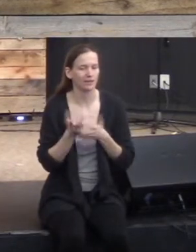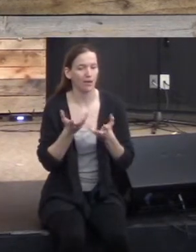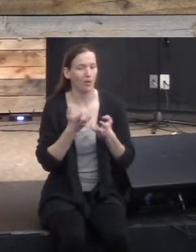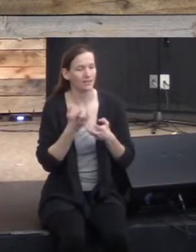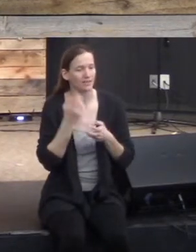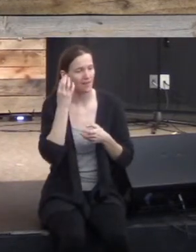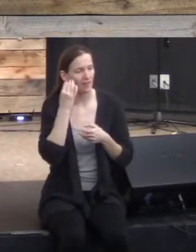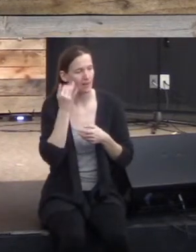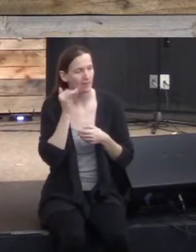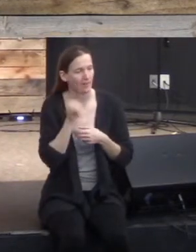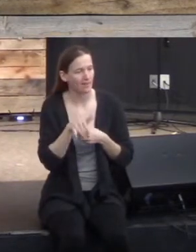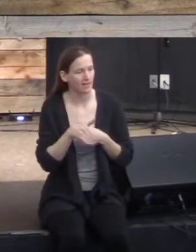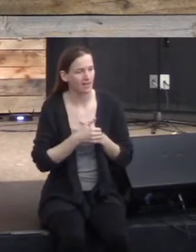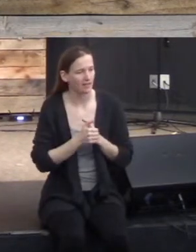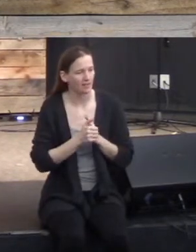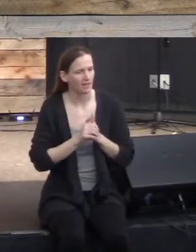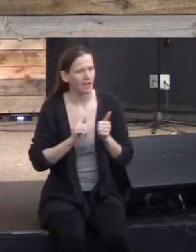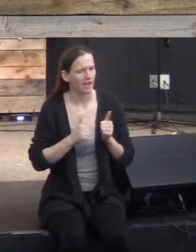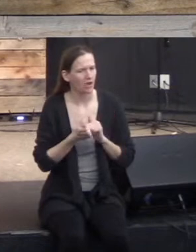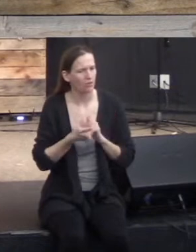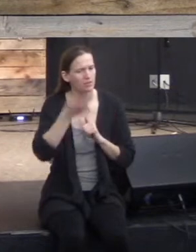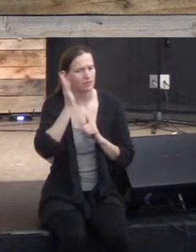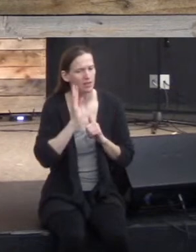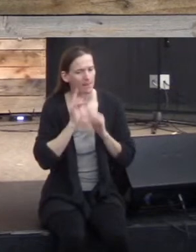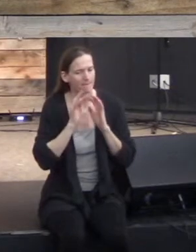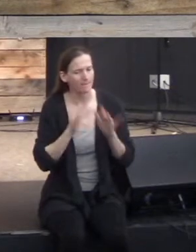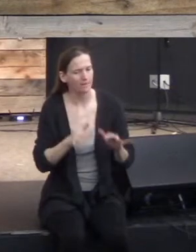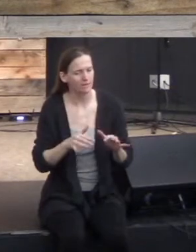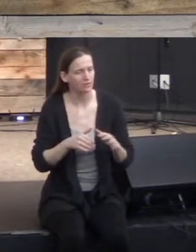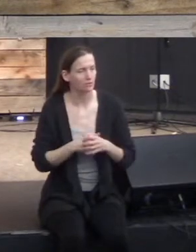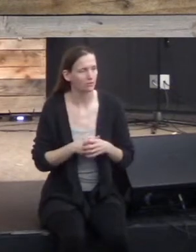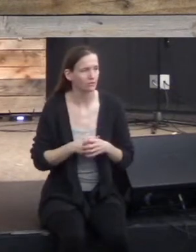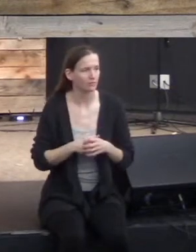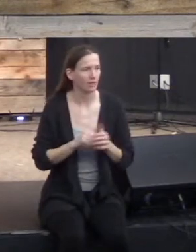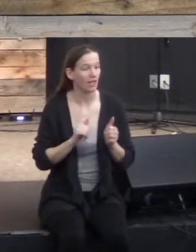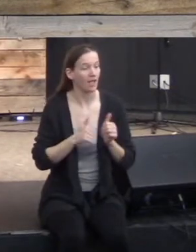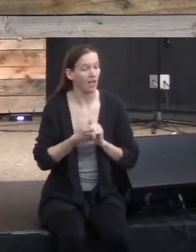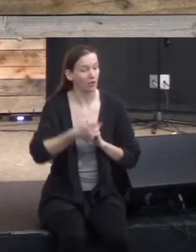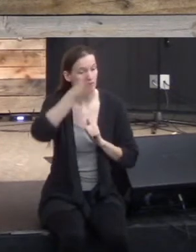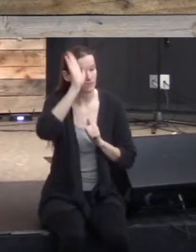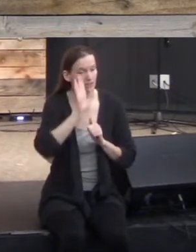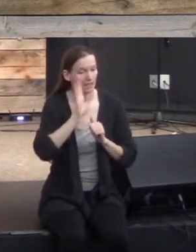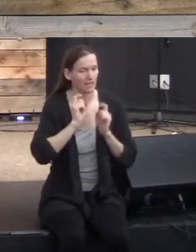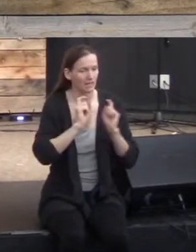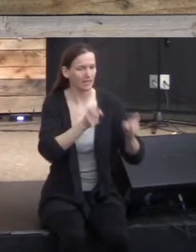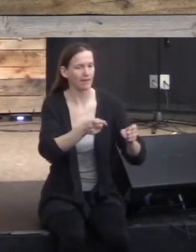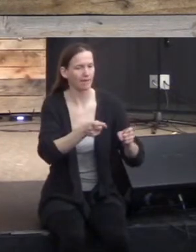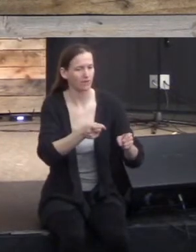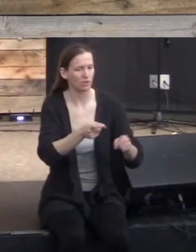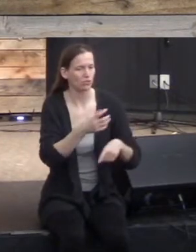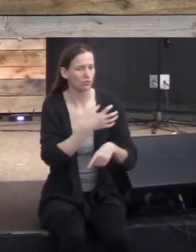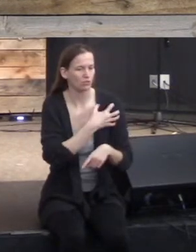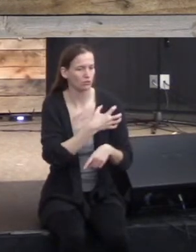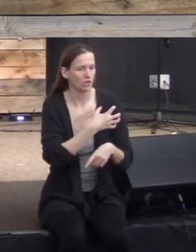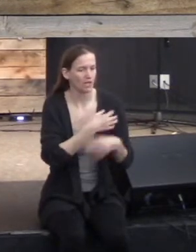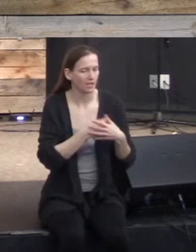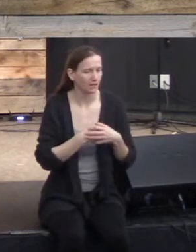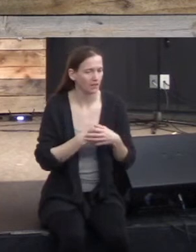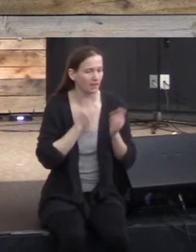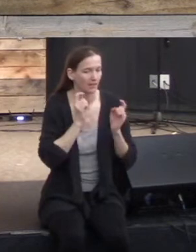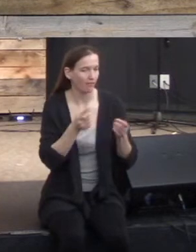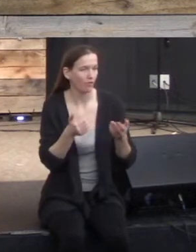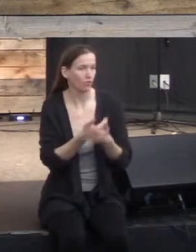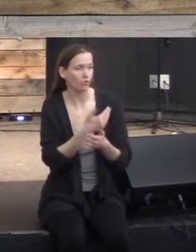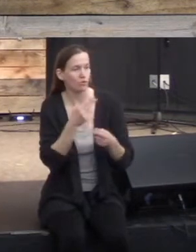that. How has God blessed you? How has God given you the strength and God given you a new